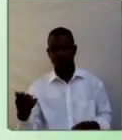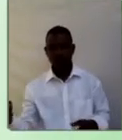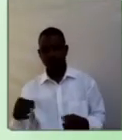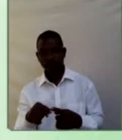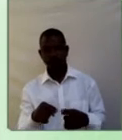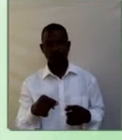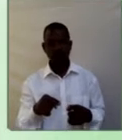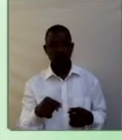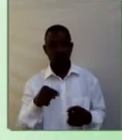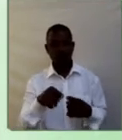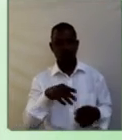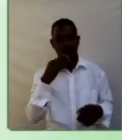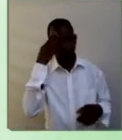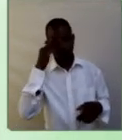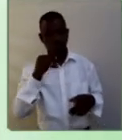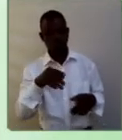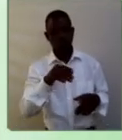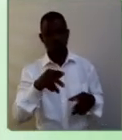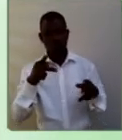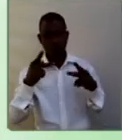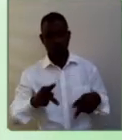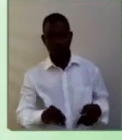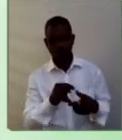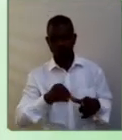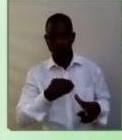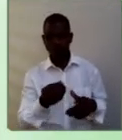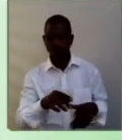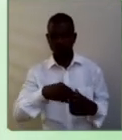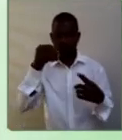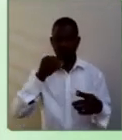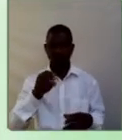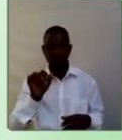reference to no particular or specific object.